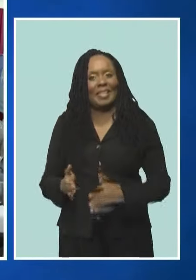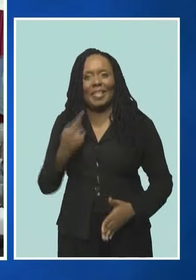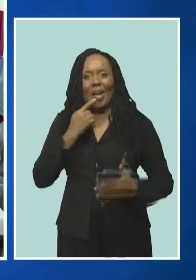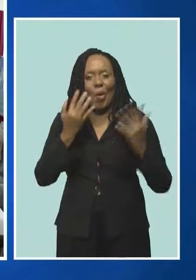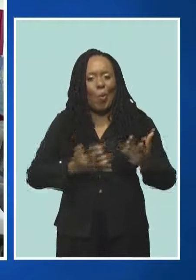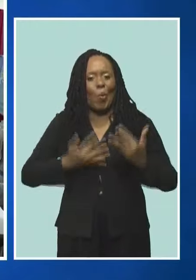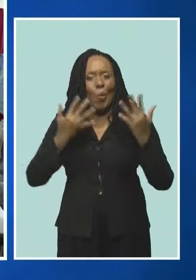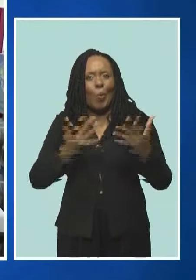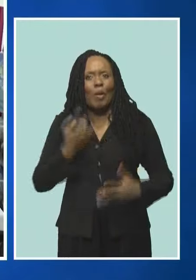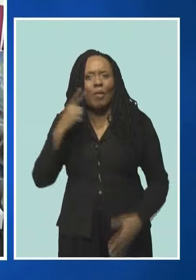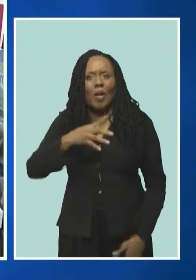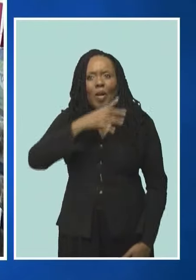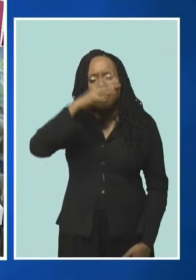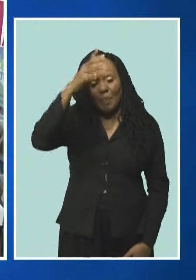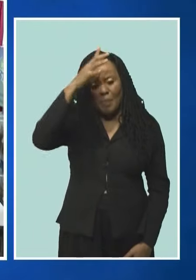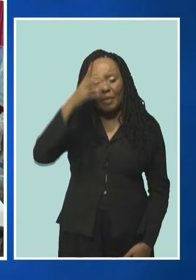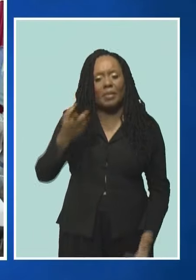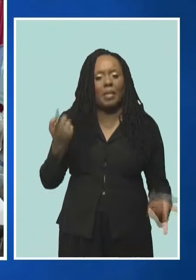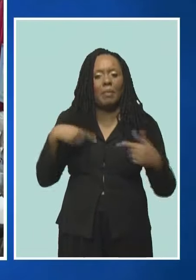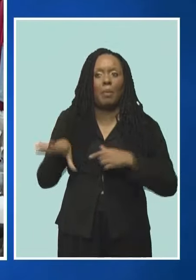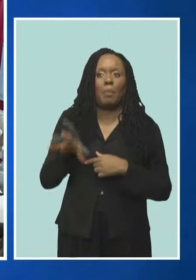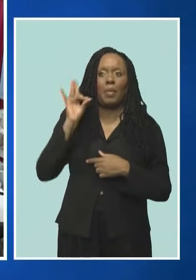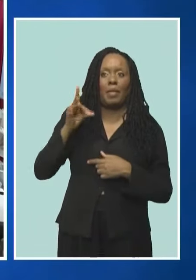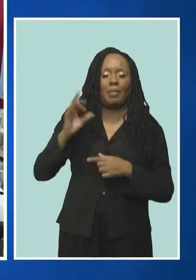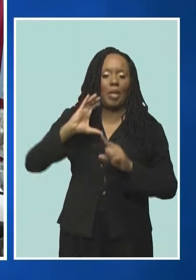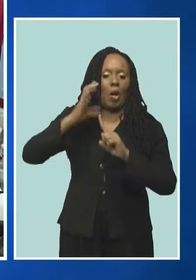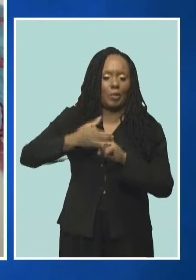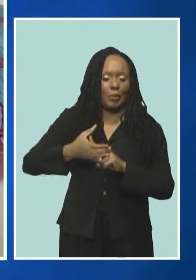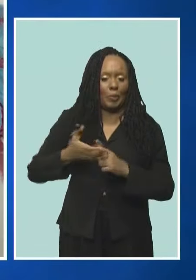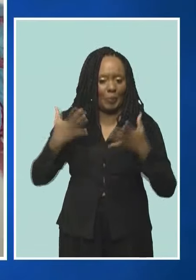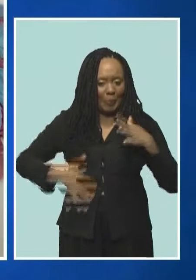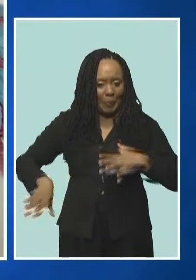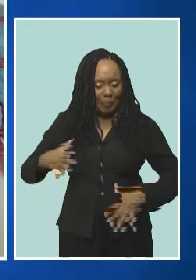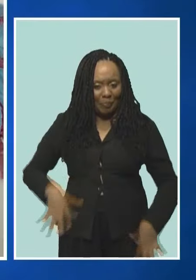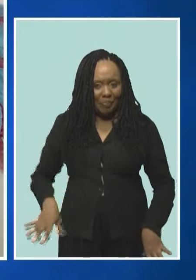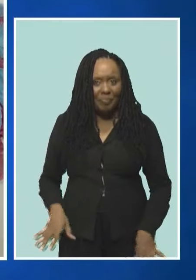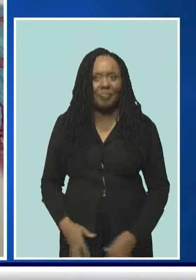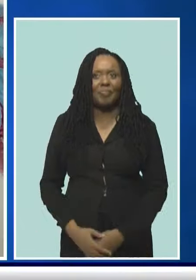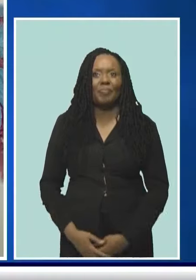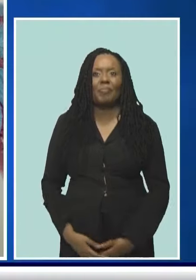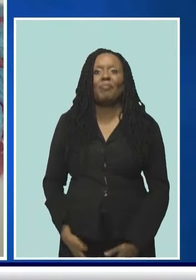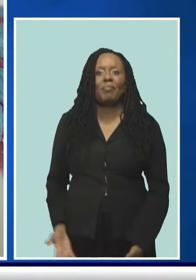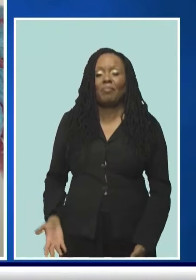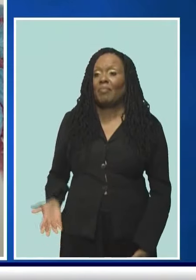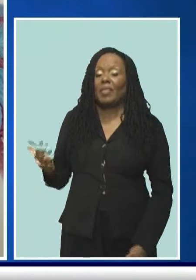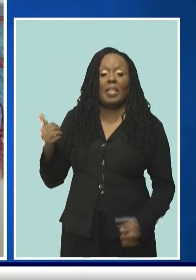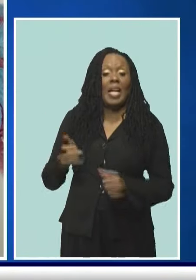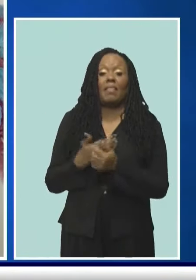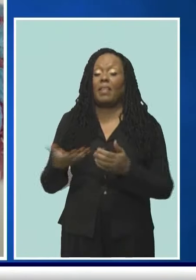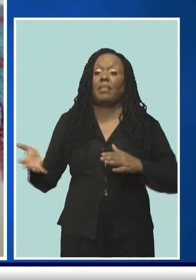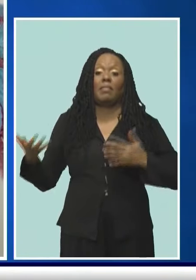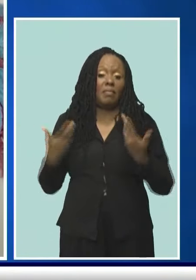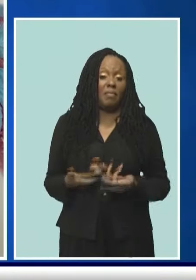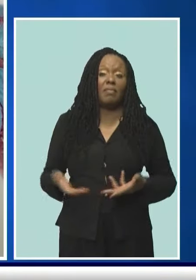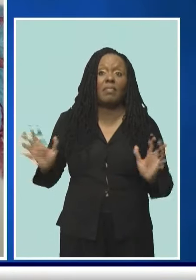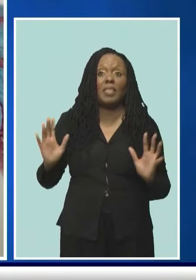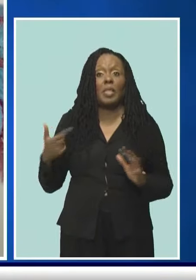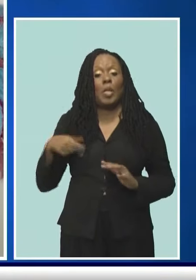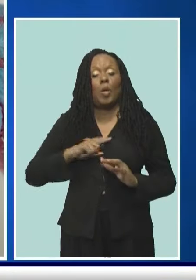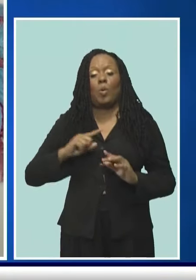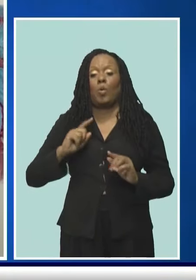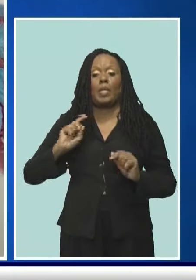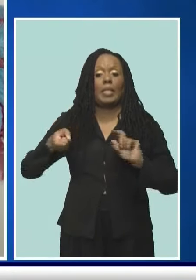for a handful of parents to collect on behalf of their children. Junior Band is fully sold out. Distribution already happened last Saturday,